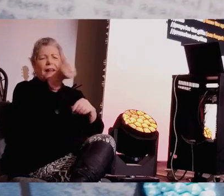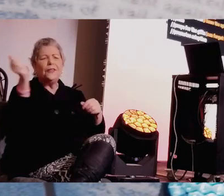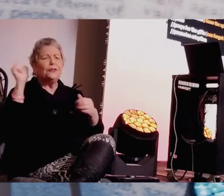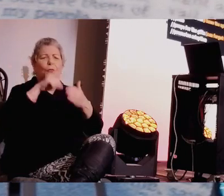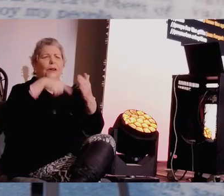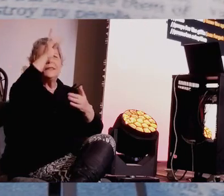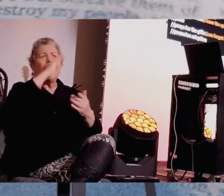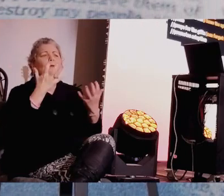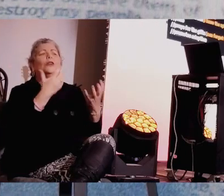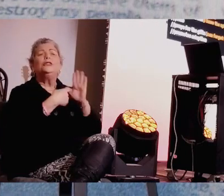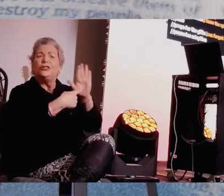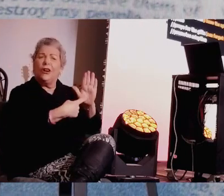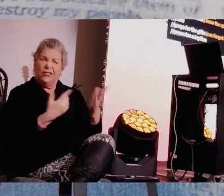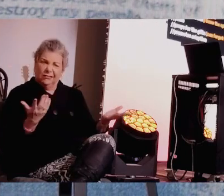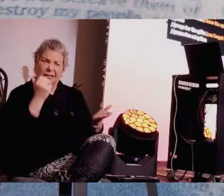forth? Amen?